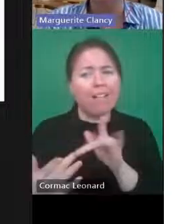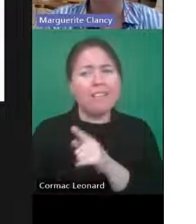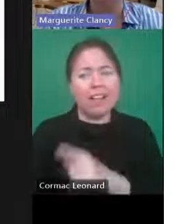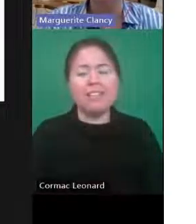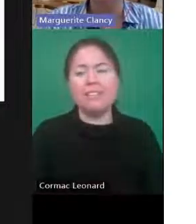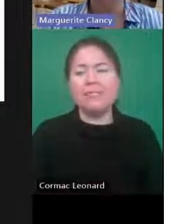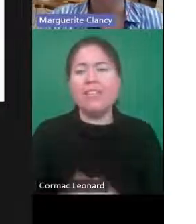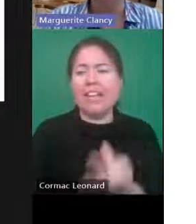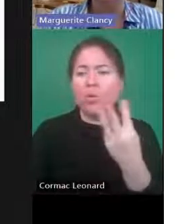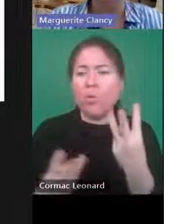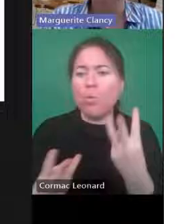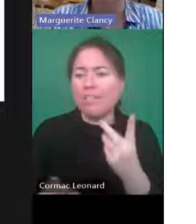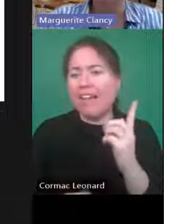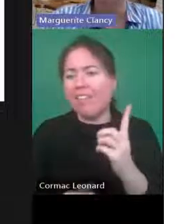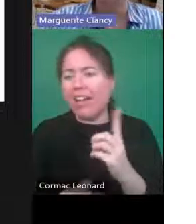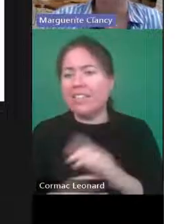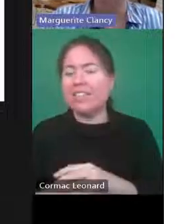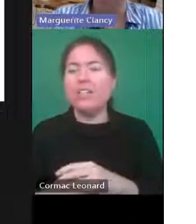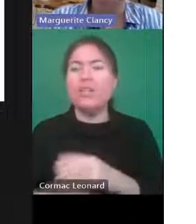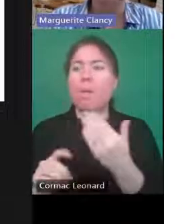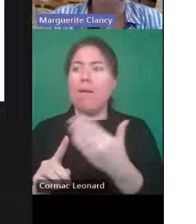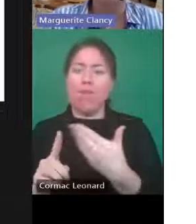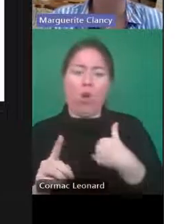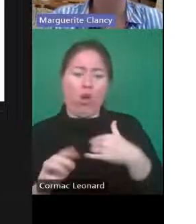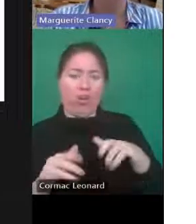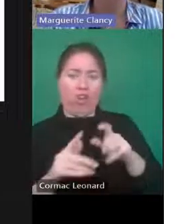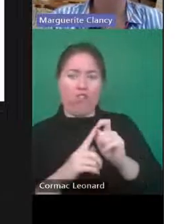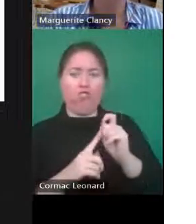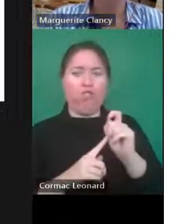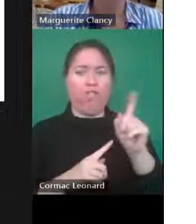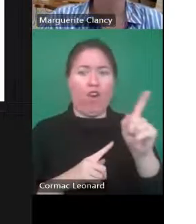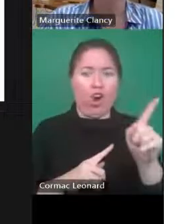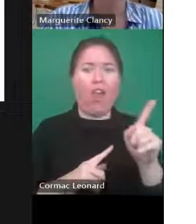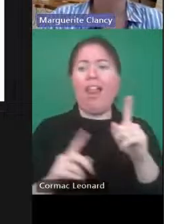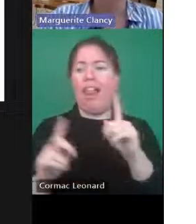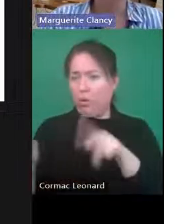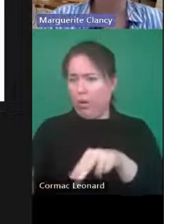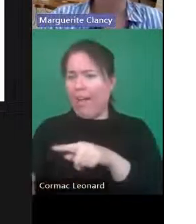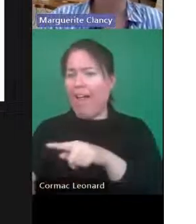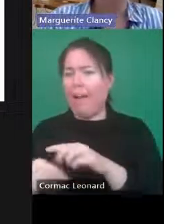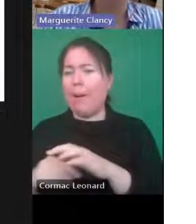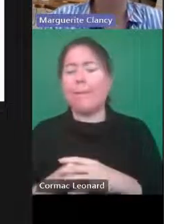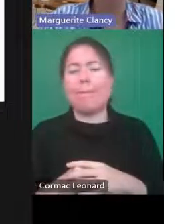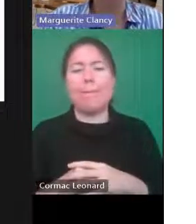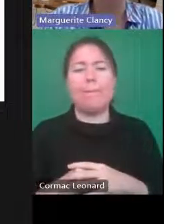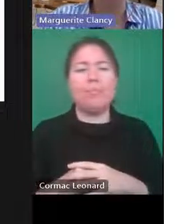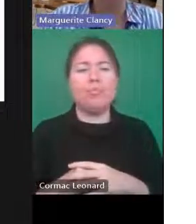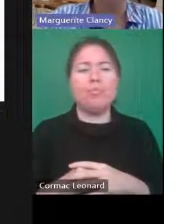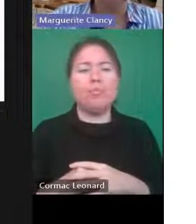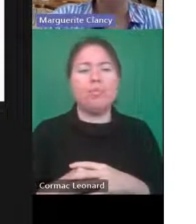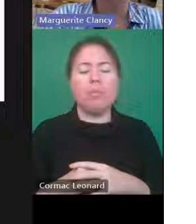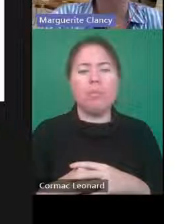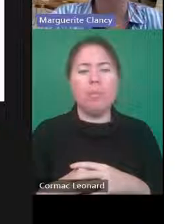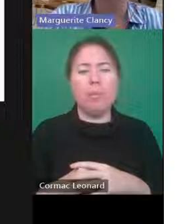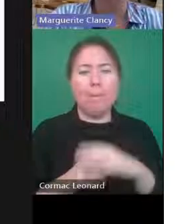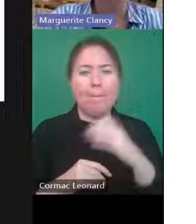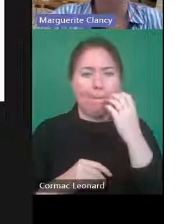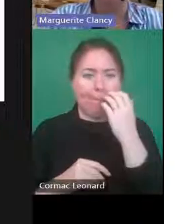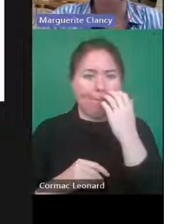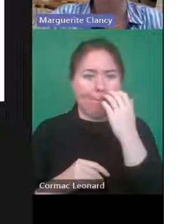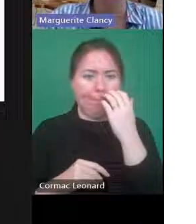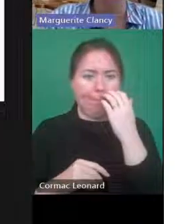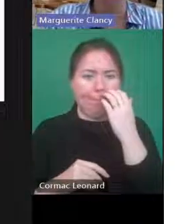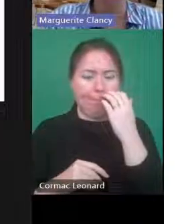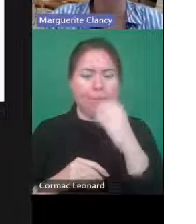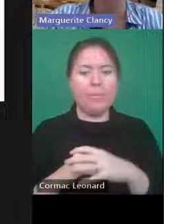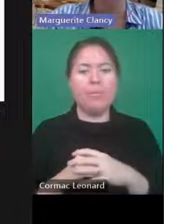teams directly prior to making a referral on the portal. In terms of reporting a safeguarding concern, and if we're